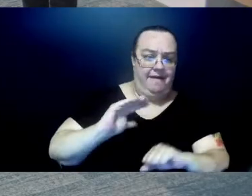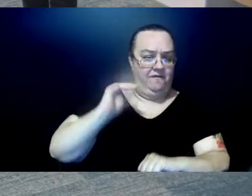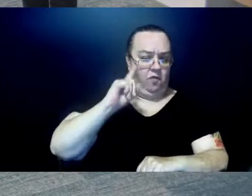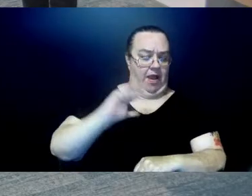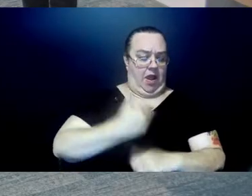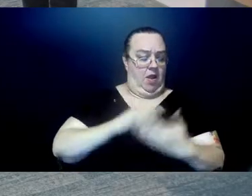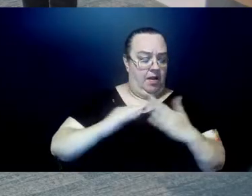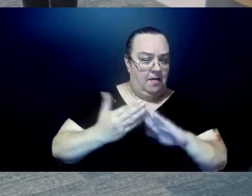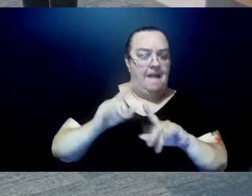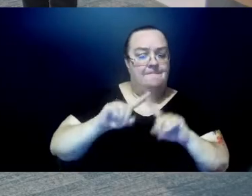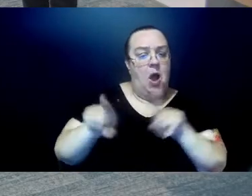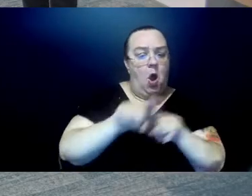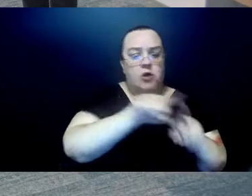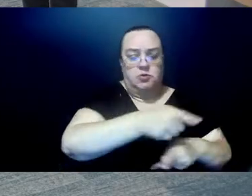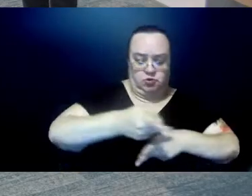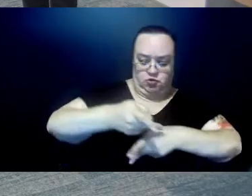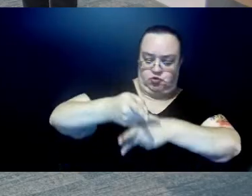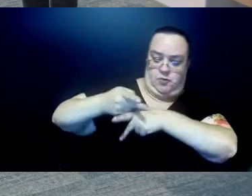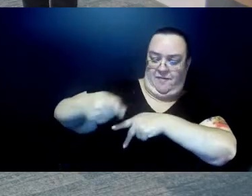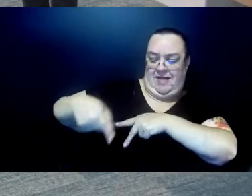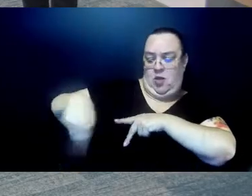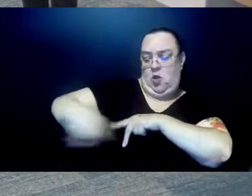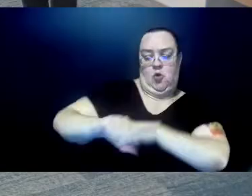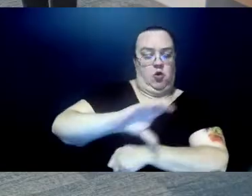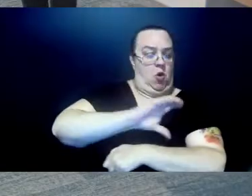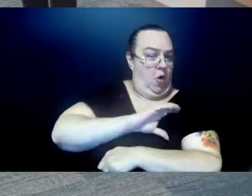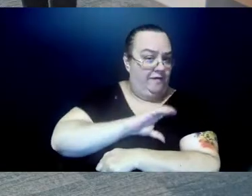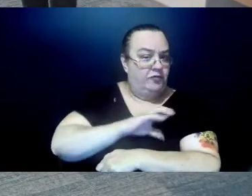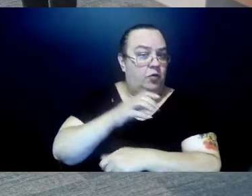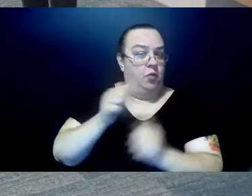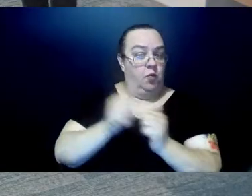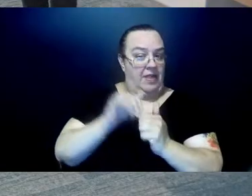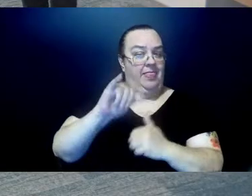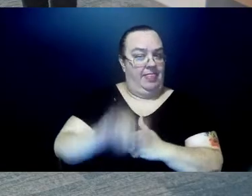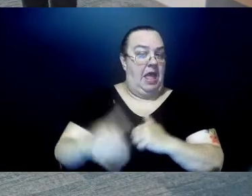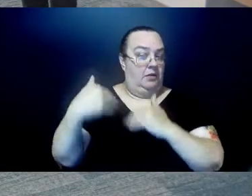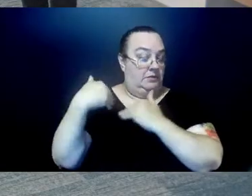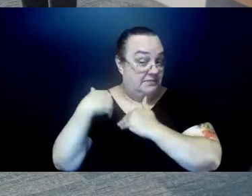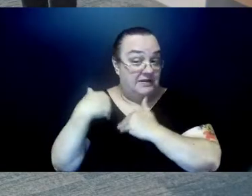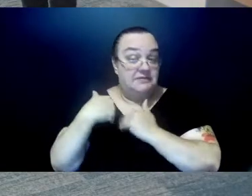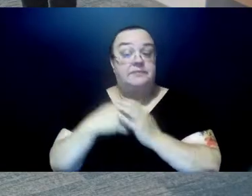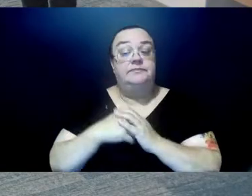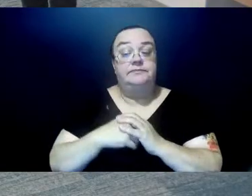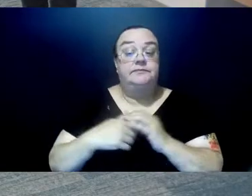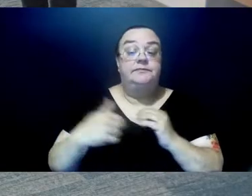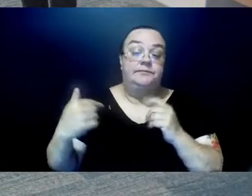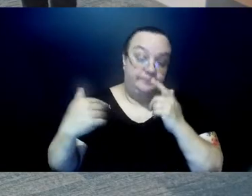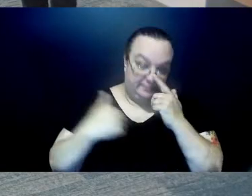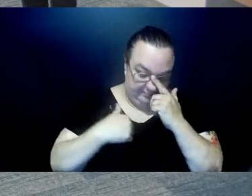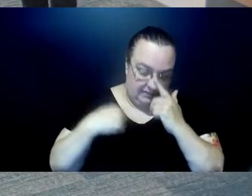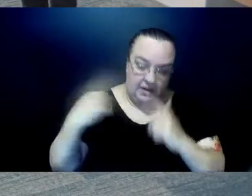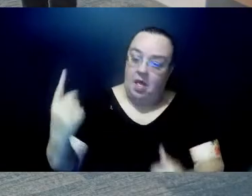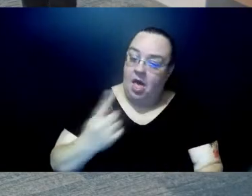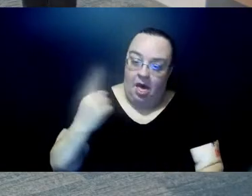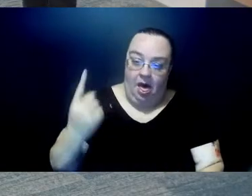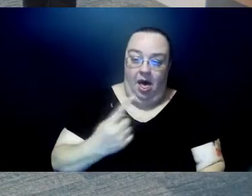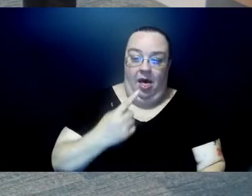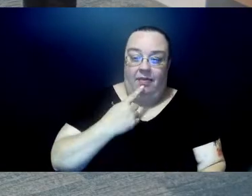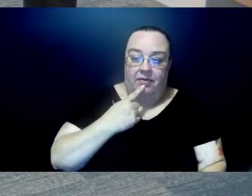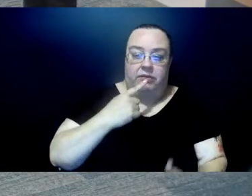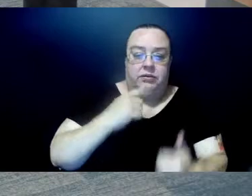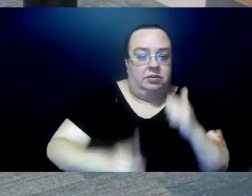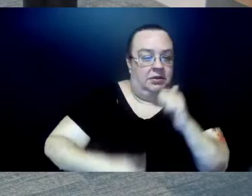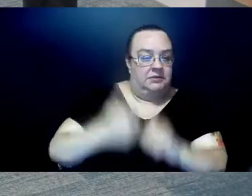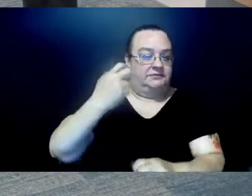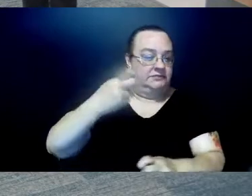are charged with keeping our community safe. And I have always said that the most difficult rank of any